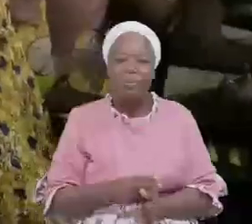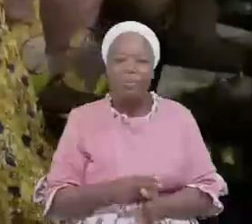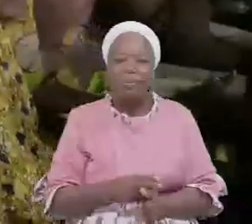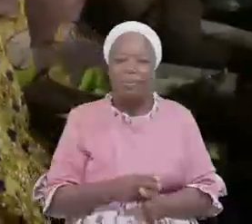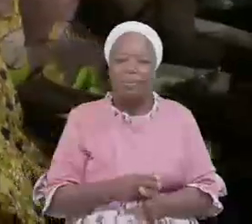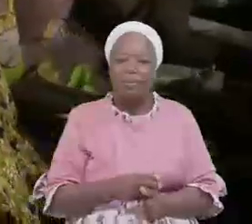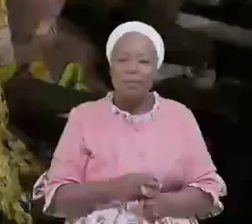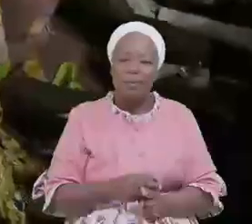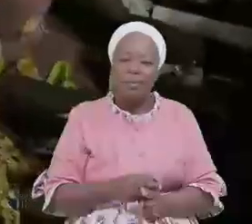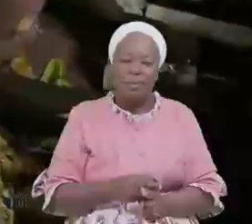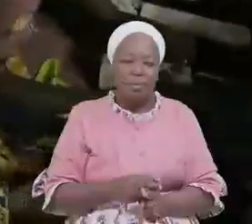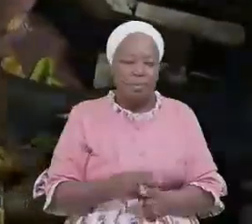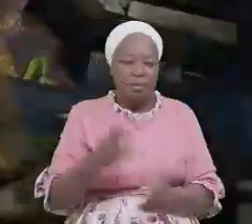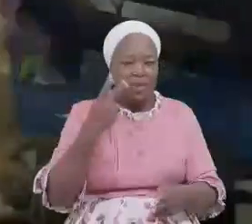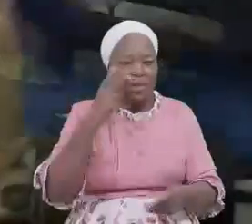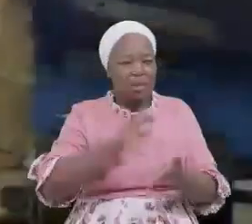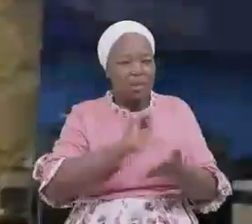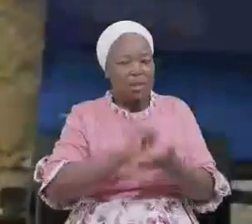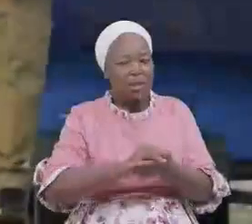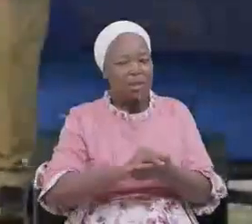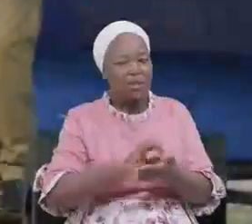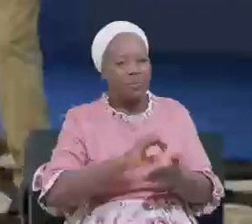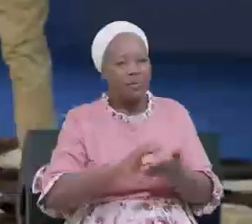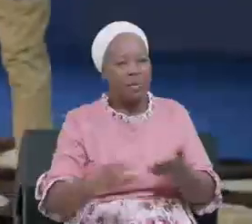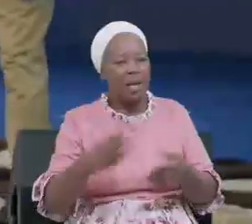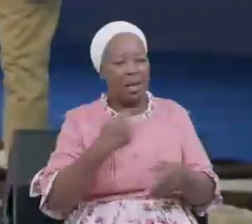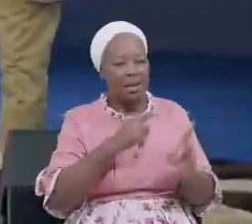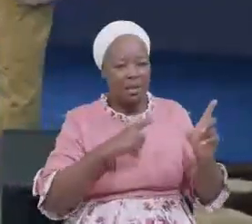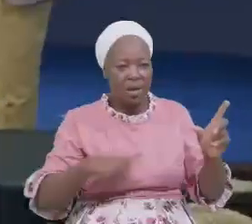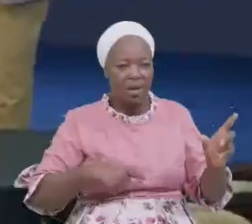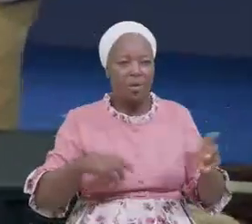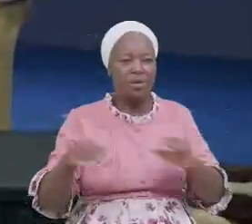Yes. Look at that verse. And the Lord did unto